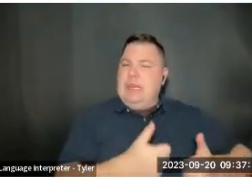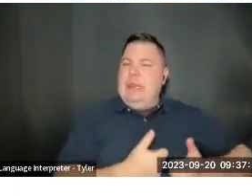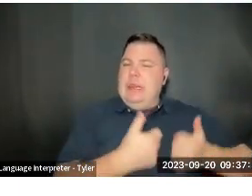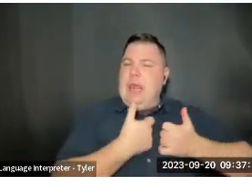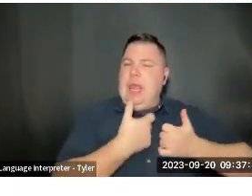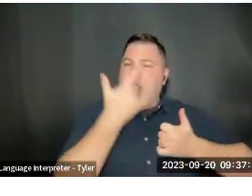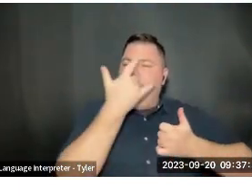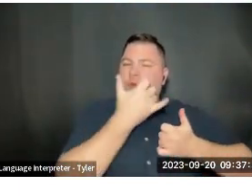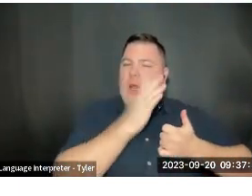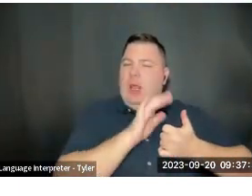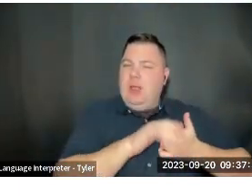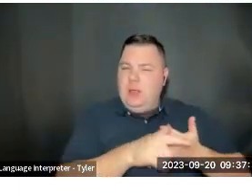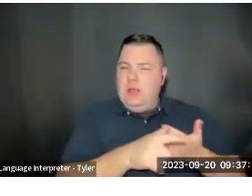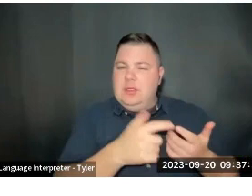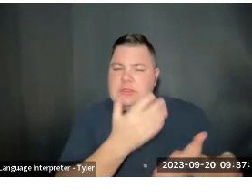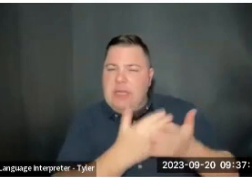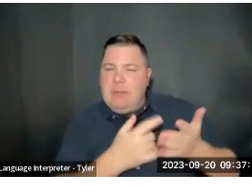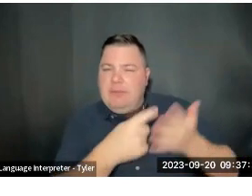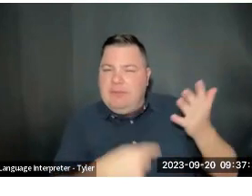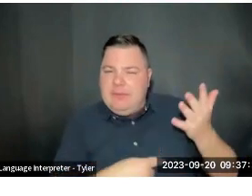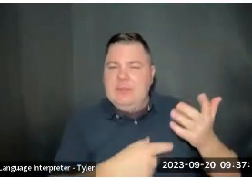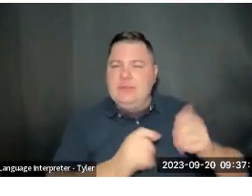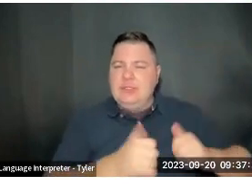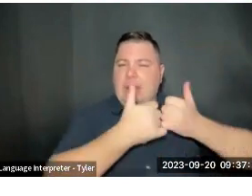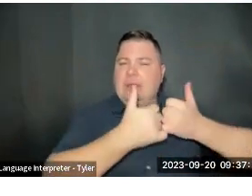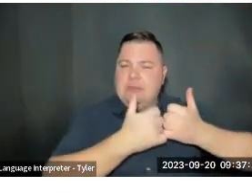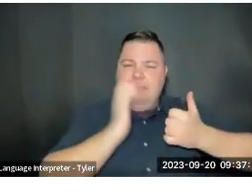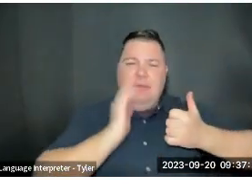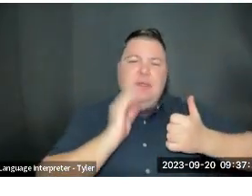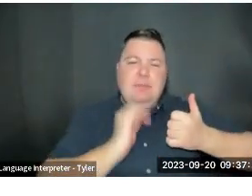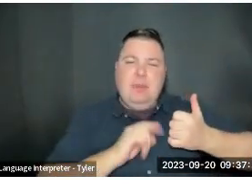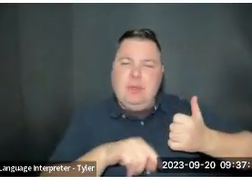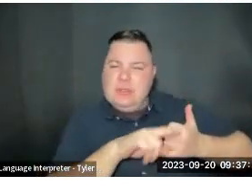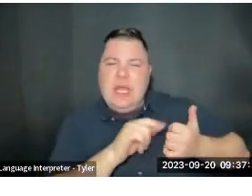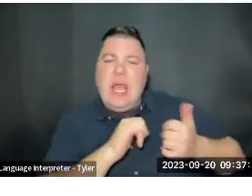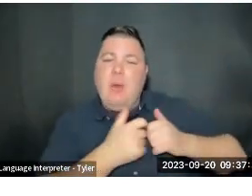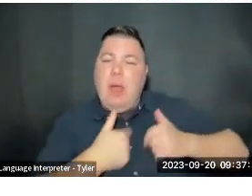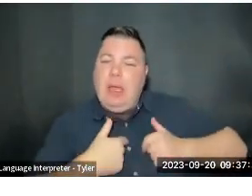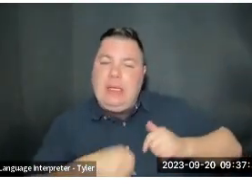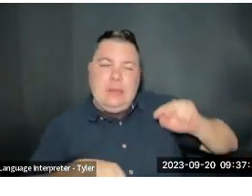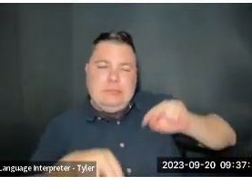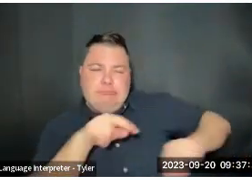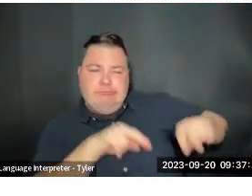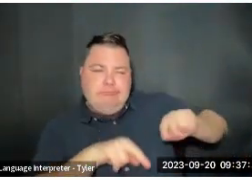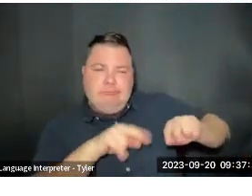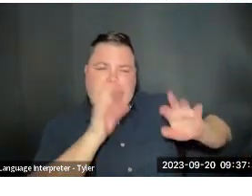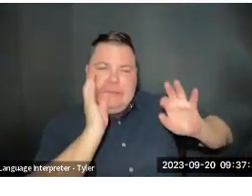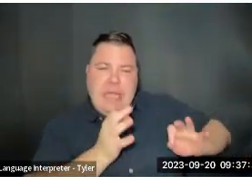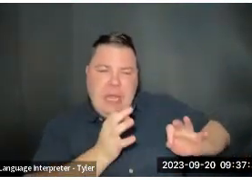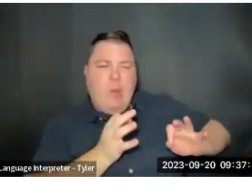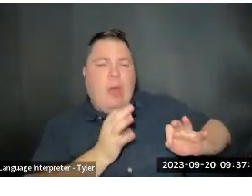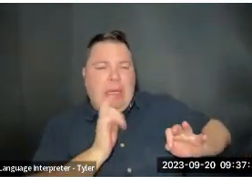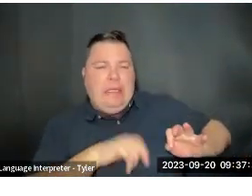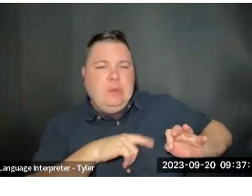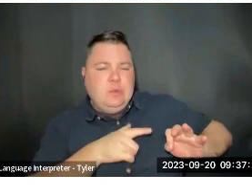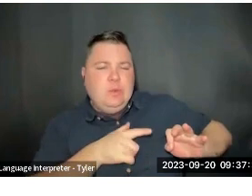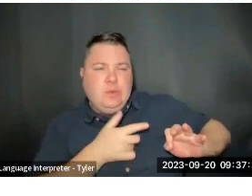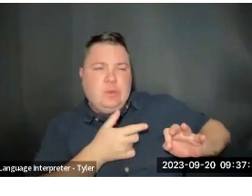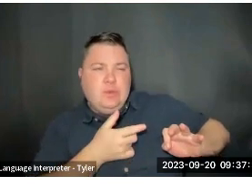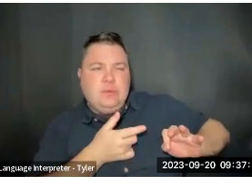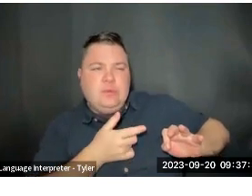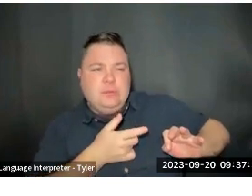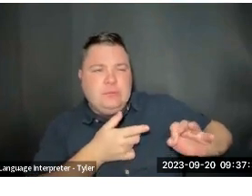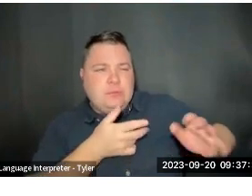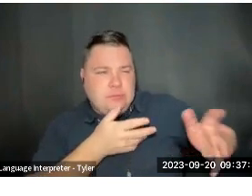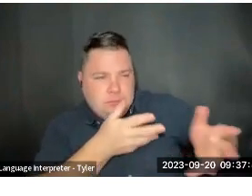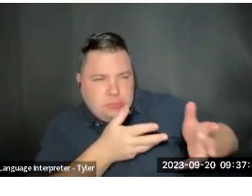they go through? And then how can I determine when I need to reach out and when something is a